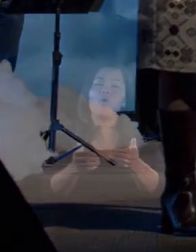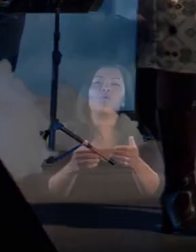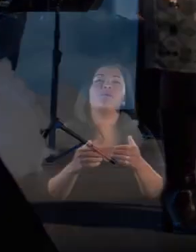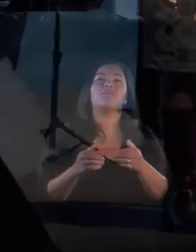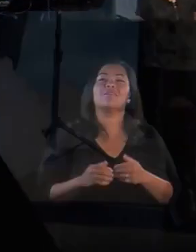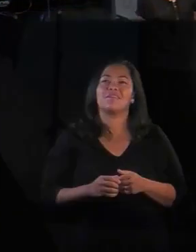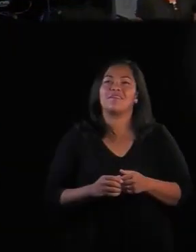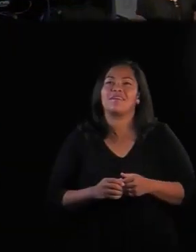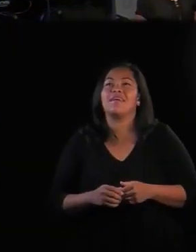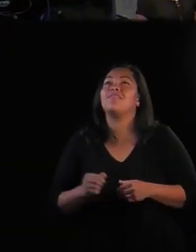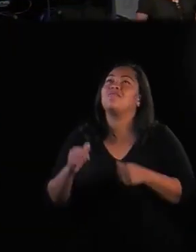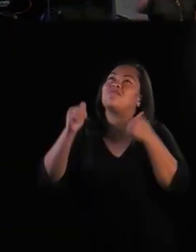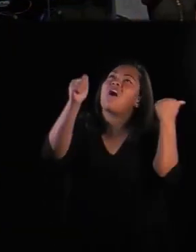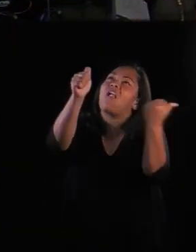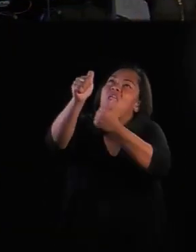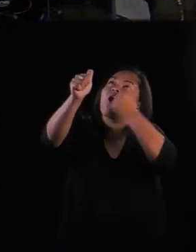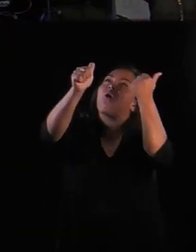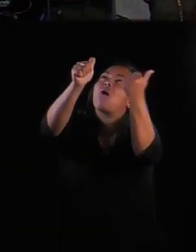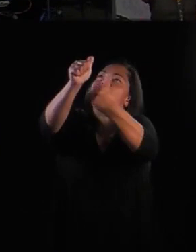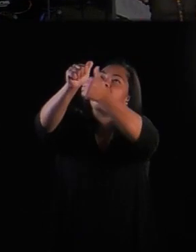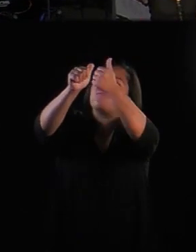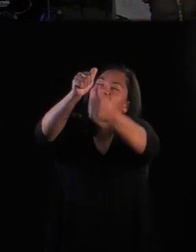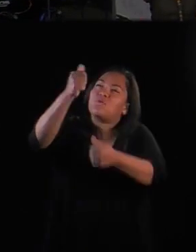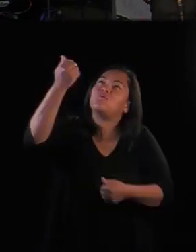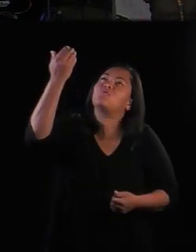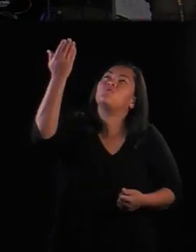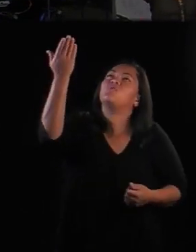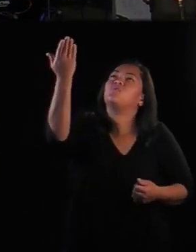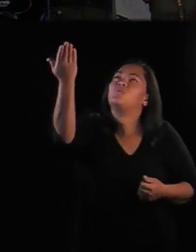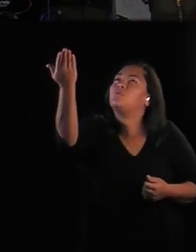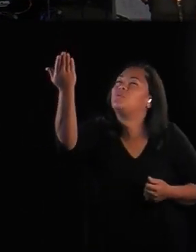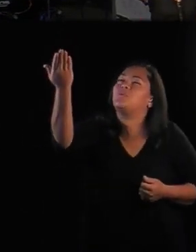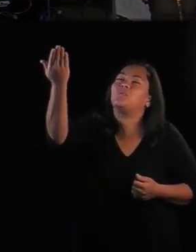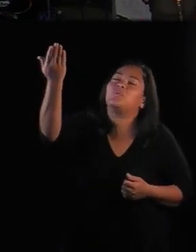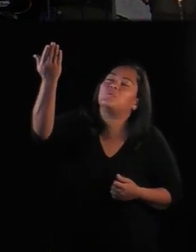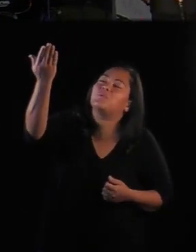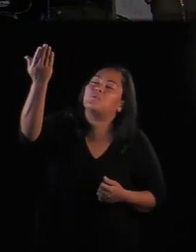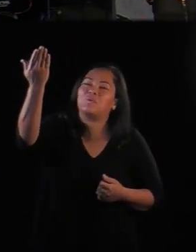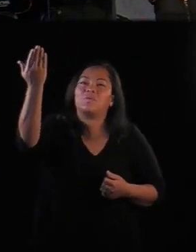Moving forward, follow after you.